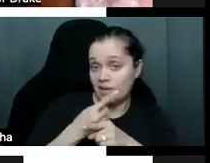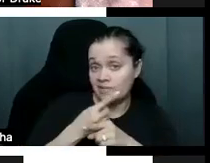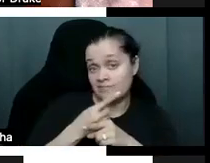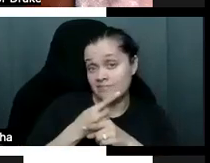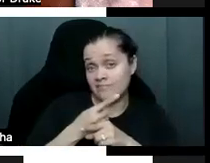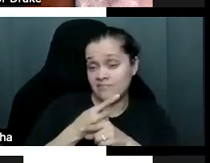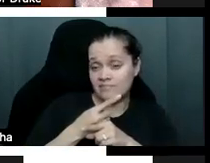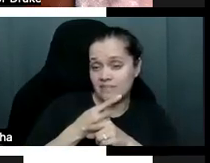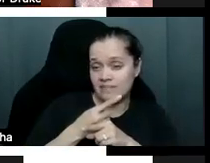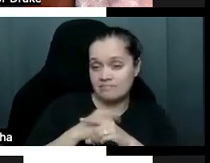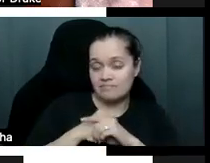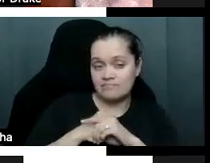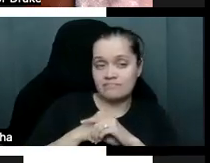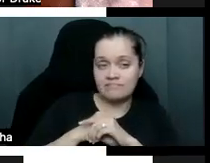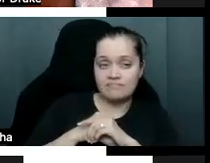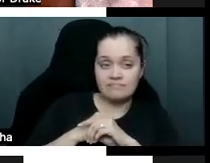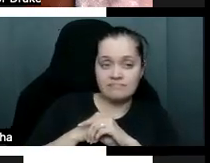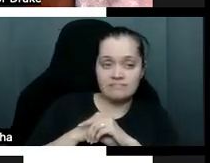Yeah.